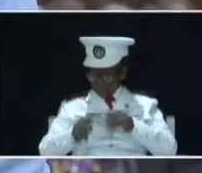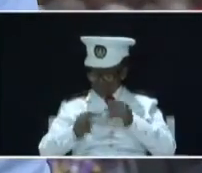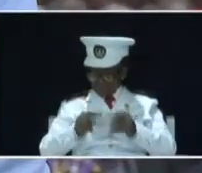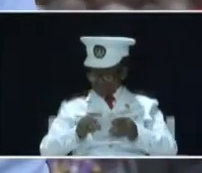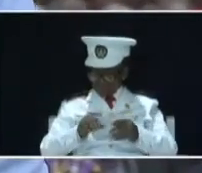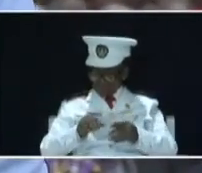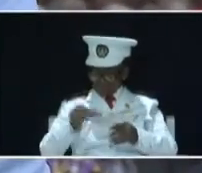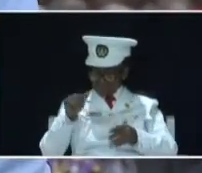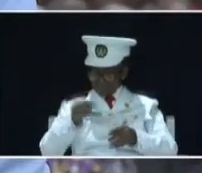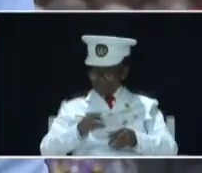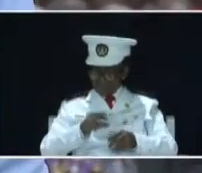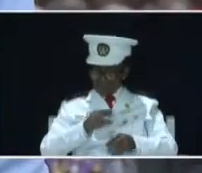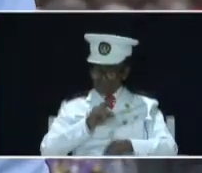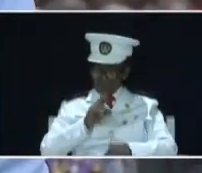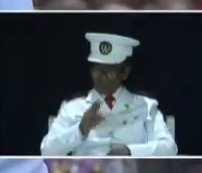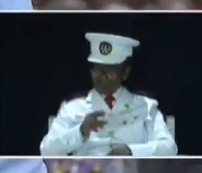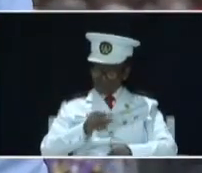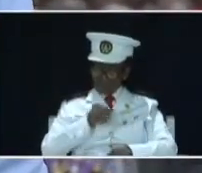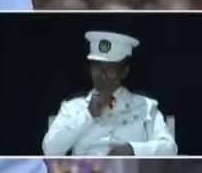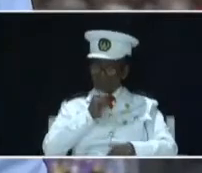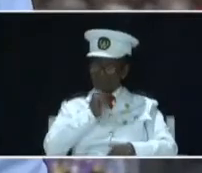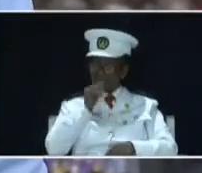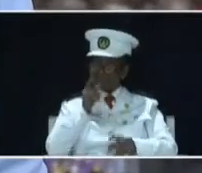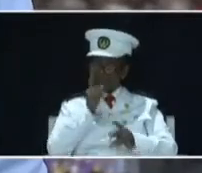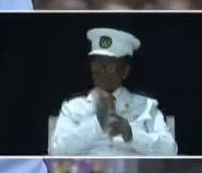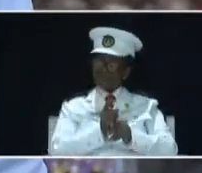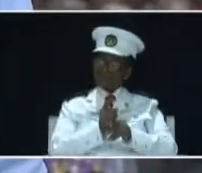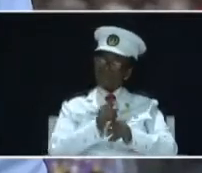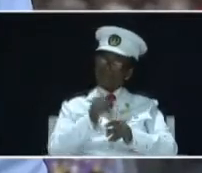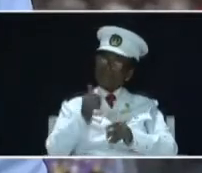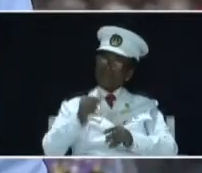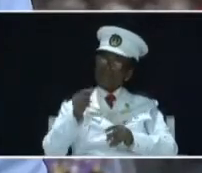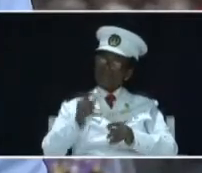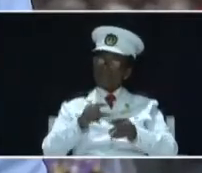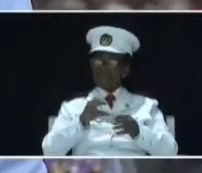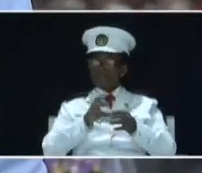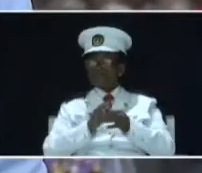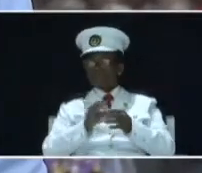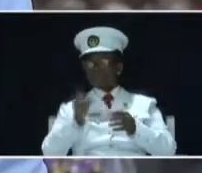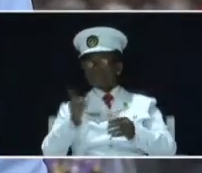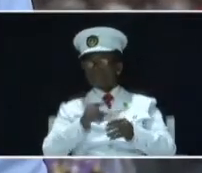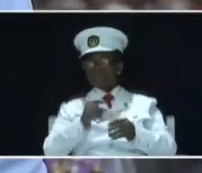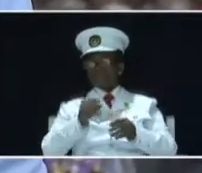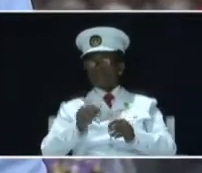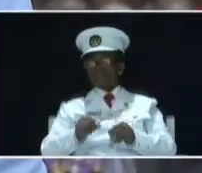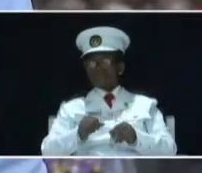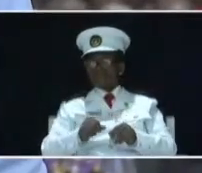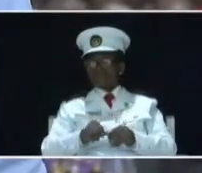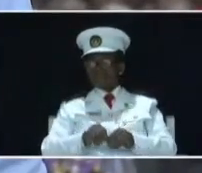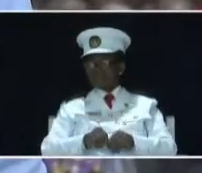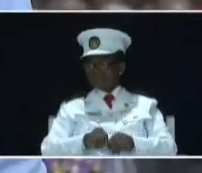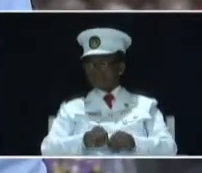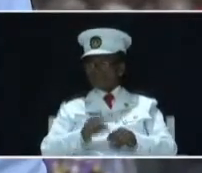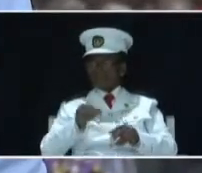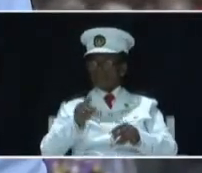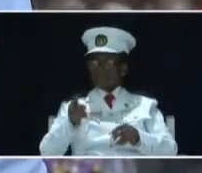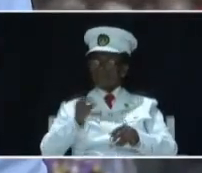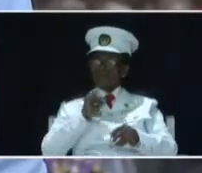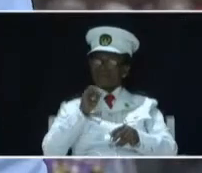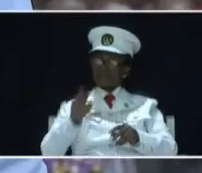They are not just any Deacon Harry in the congregation. They are